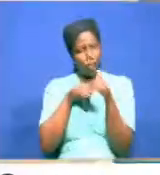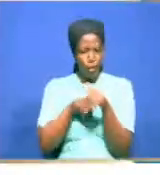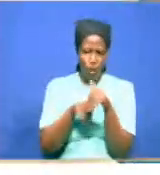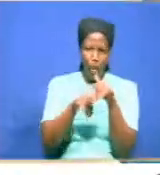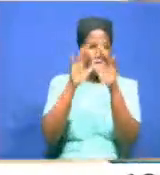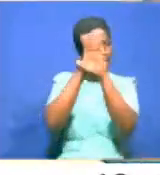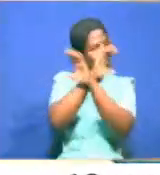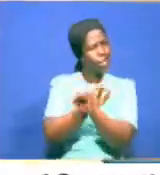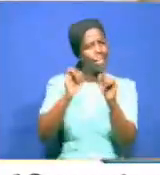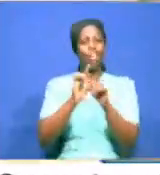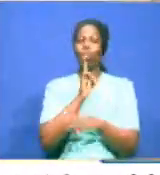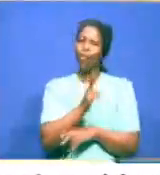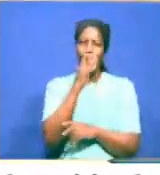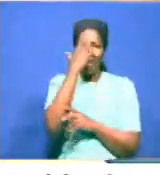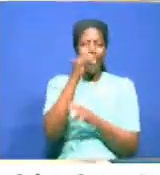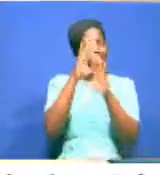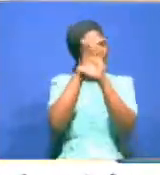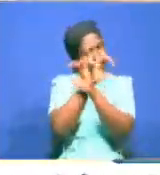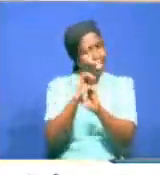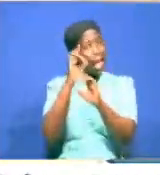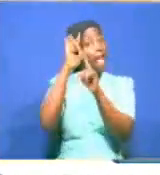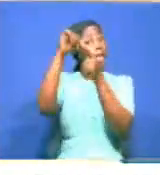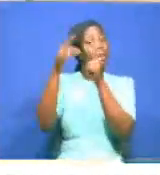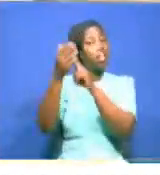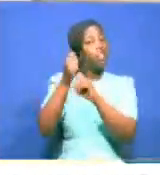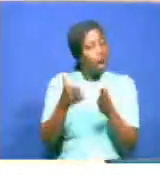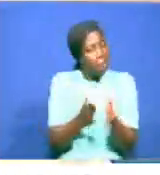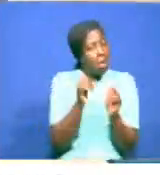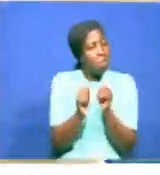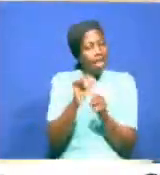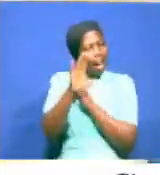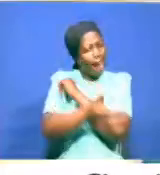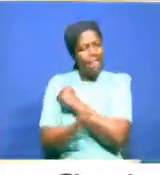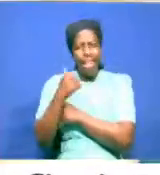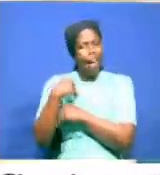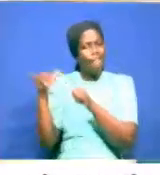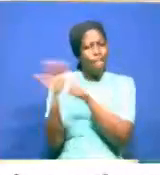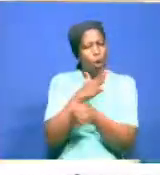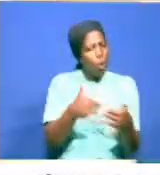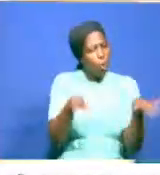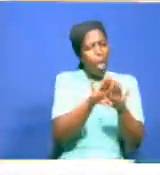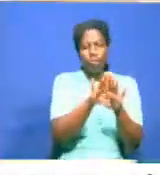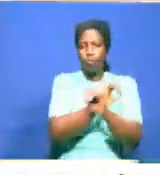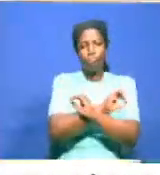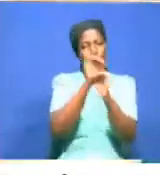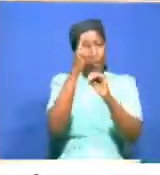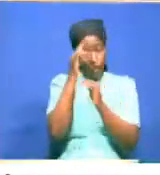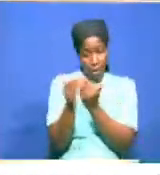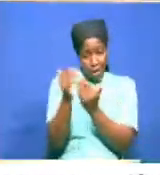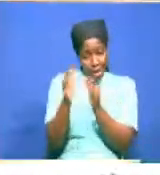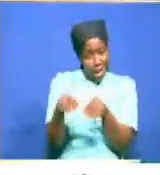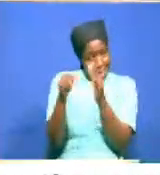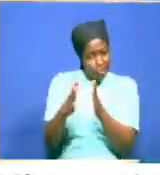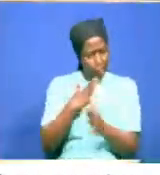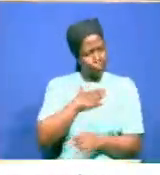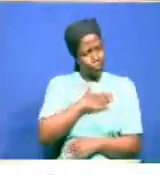president has said? Because the president is looking for a way in which the country does not have a total lockdown. Yes. And for caretakers, can you ensure that